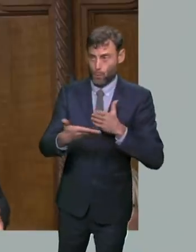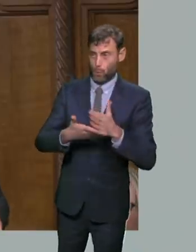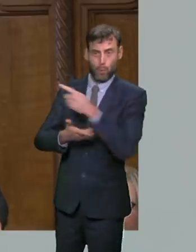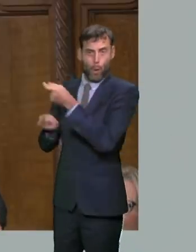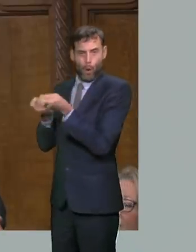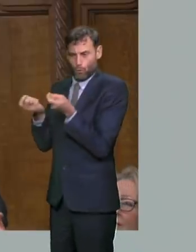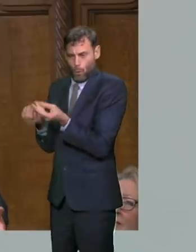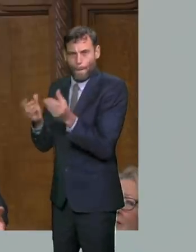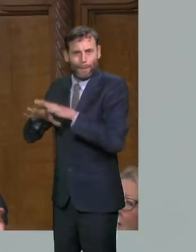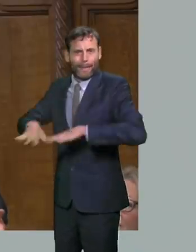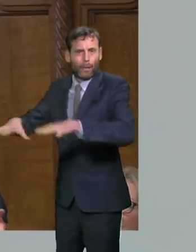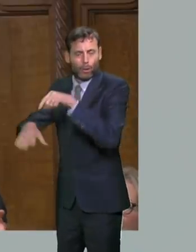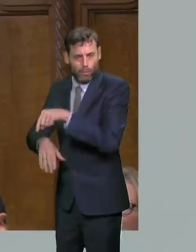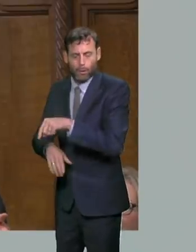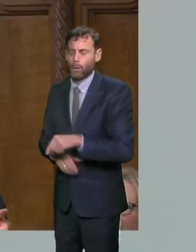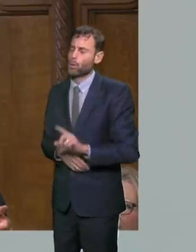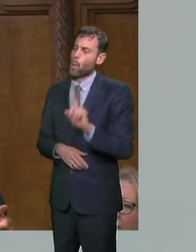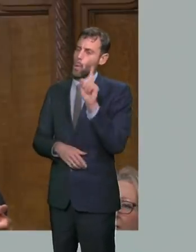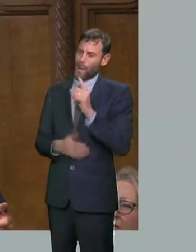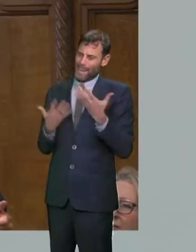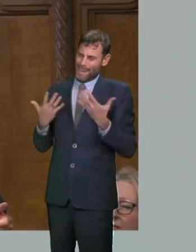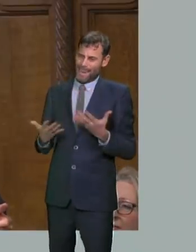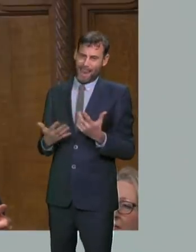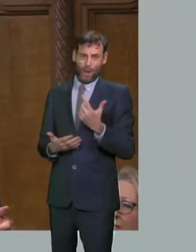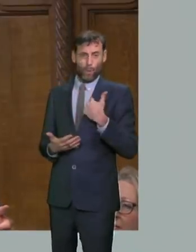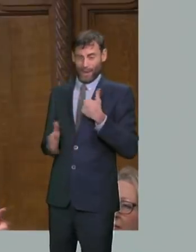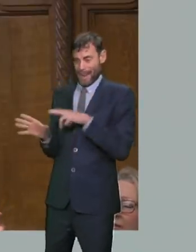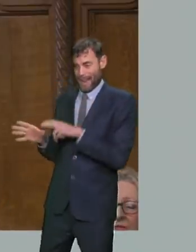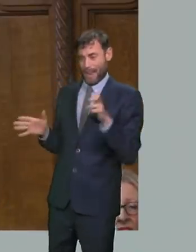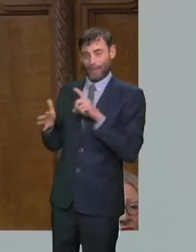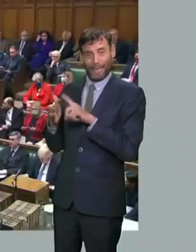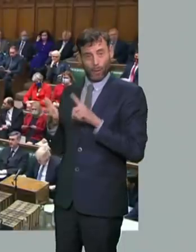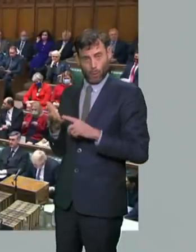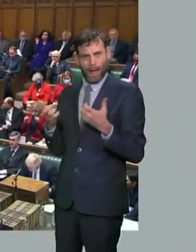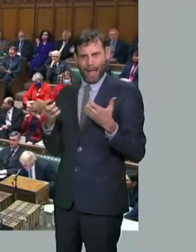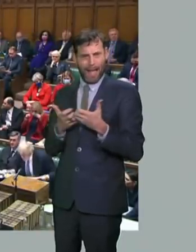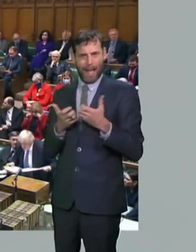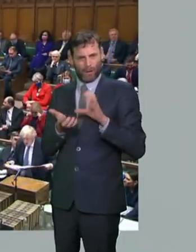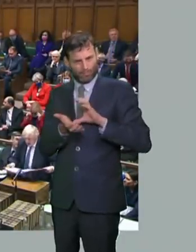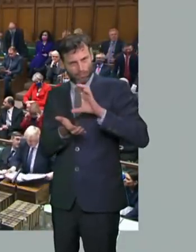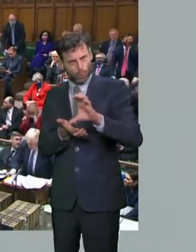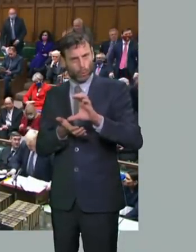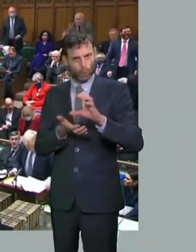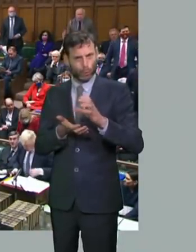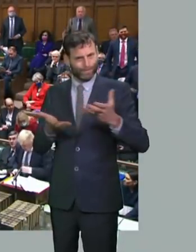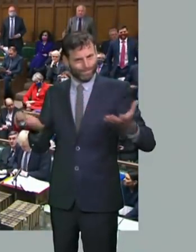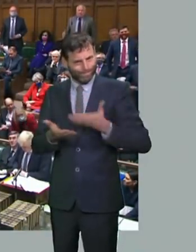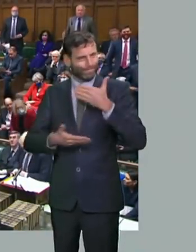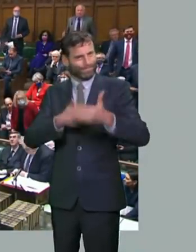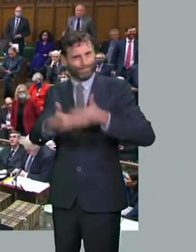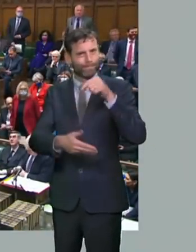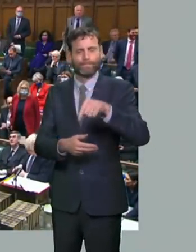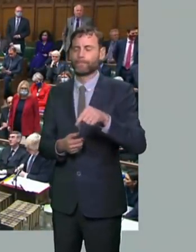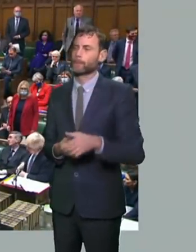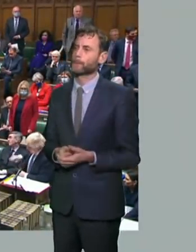EU, what fiscal incentives can he now provide to make it happen at pace? Minister. I thank my